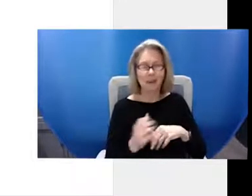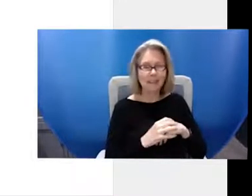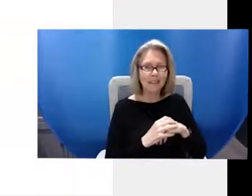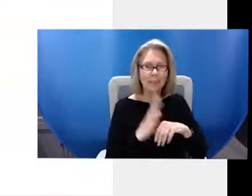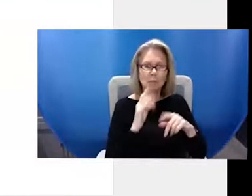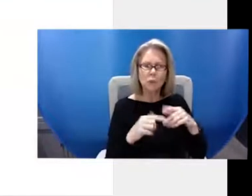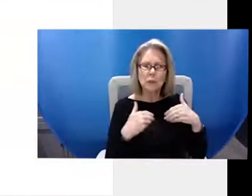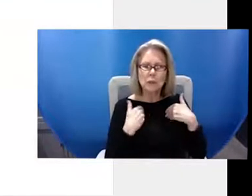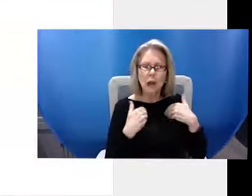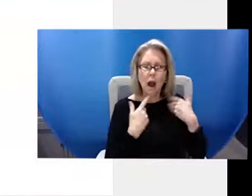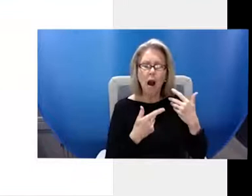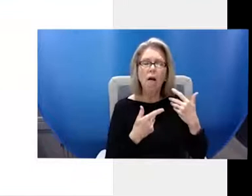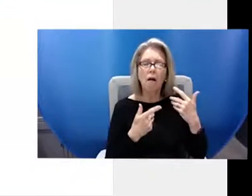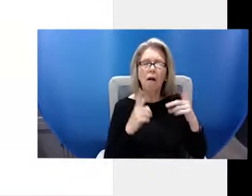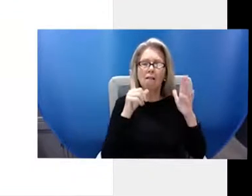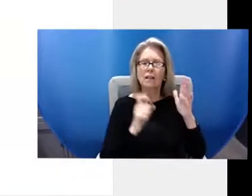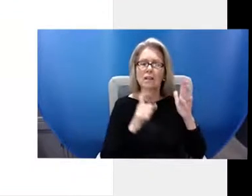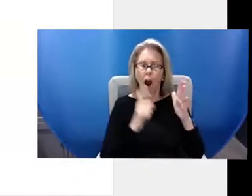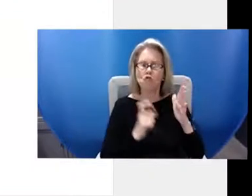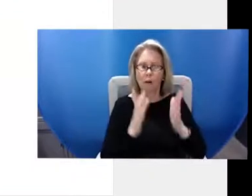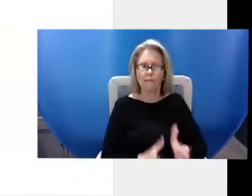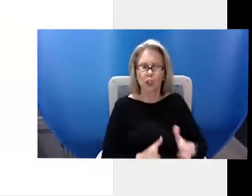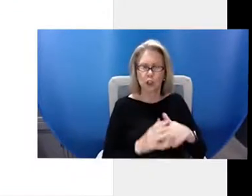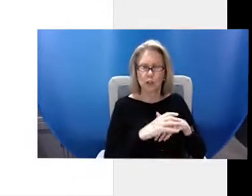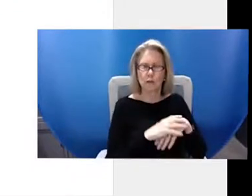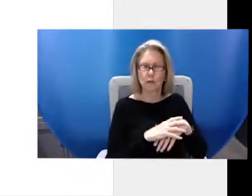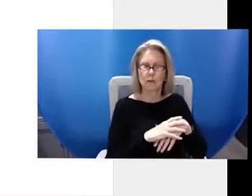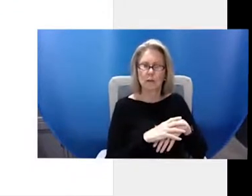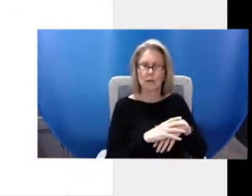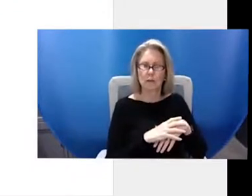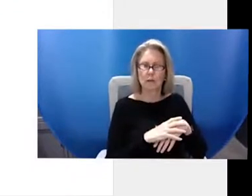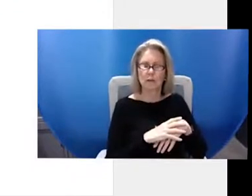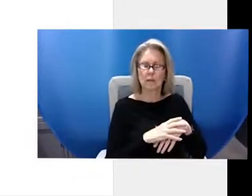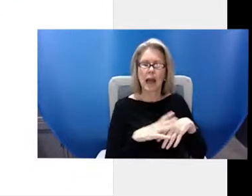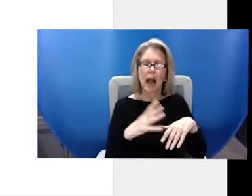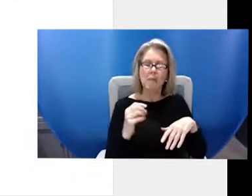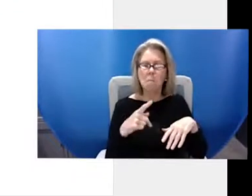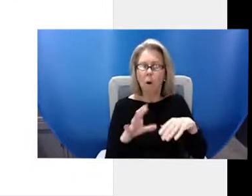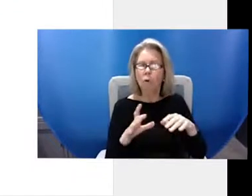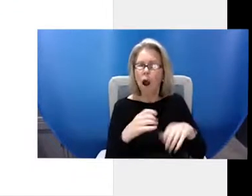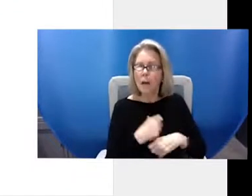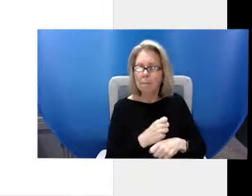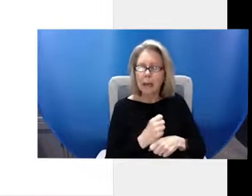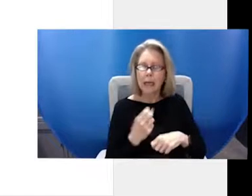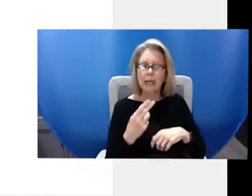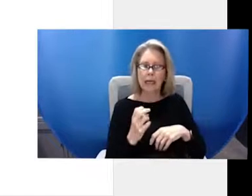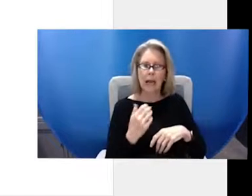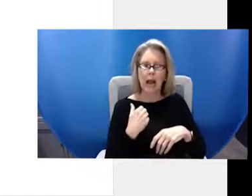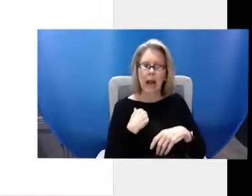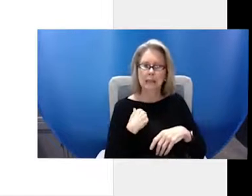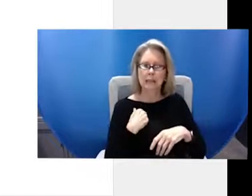because my time is up. The other day I was speaking to a young Ghanaian photographer in the context of a podcast we were making,